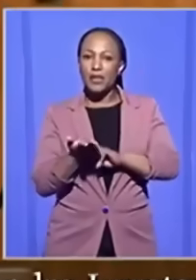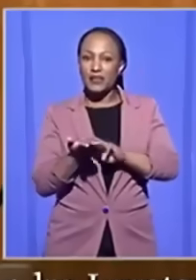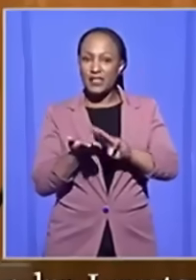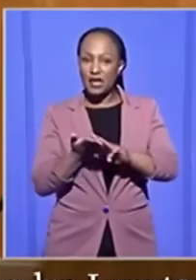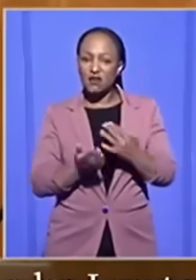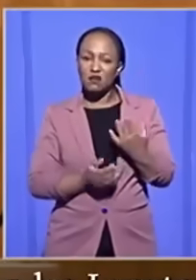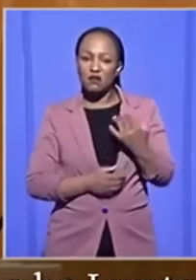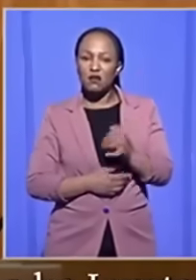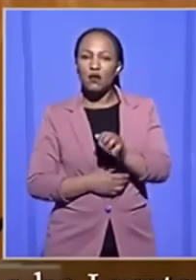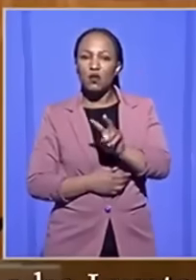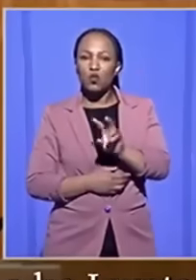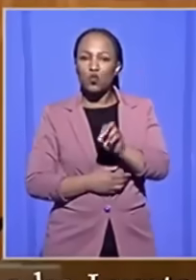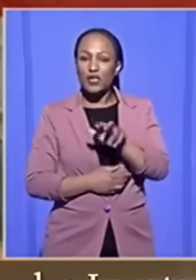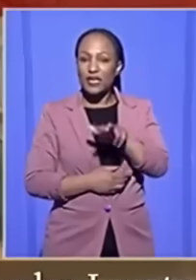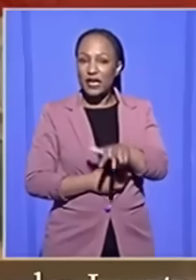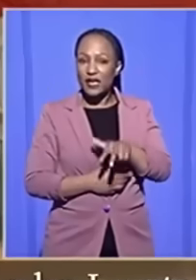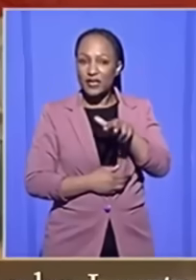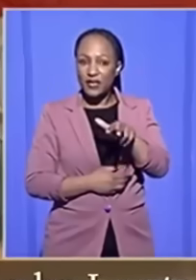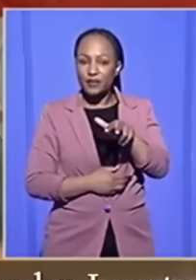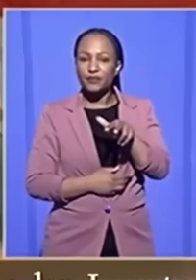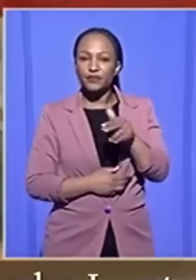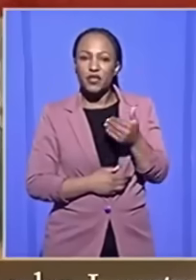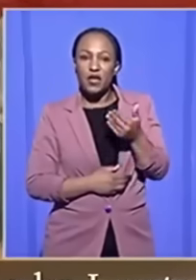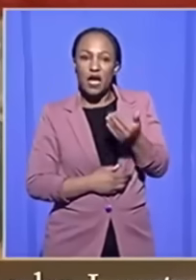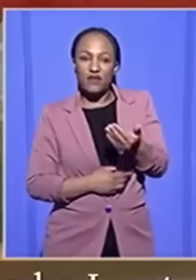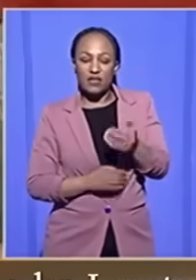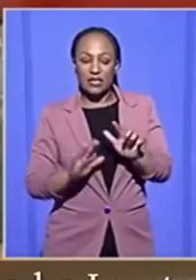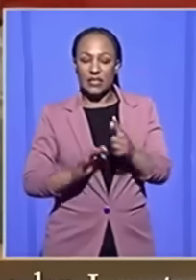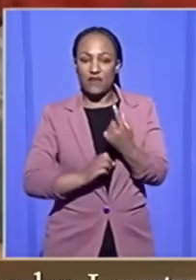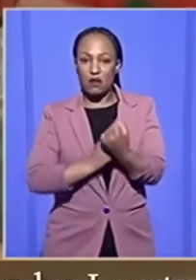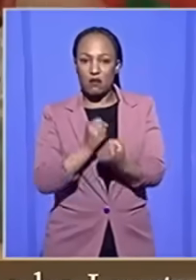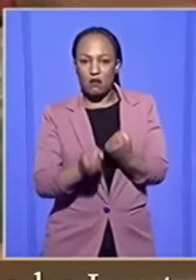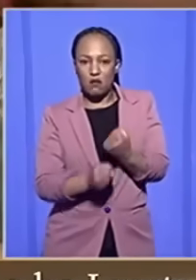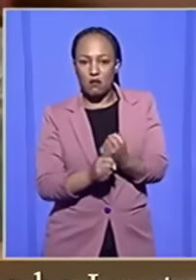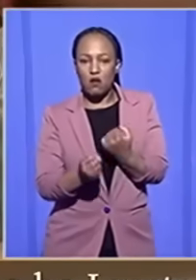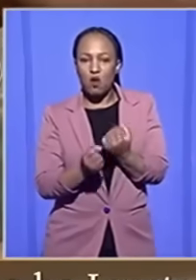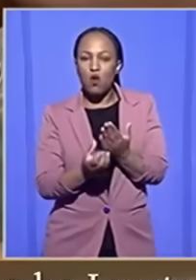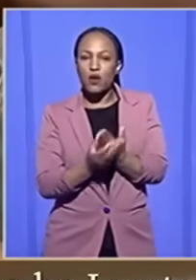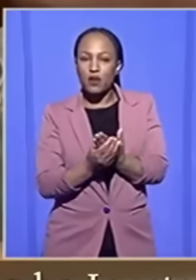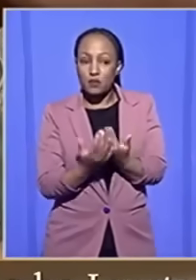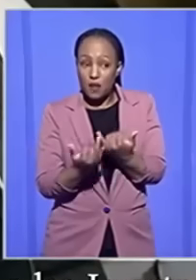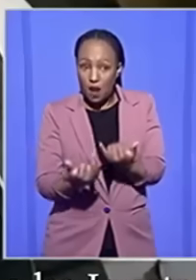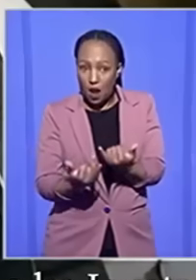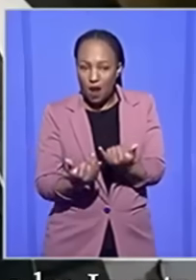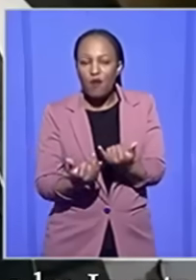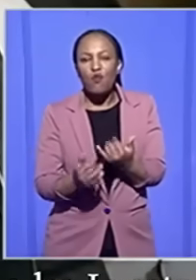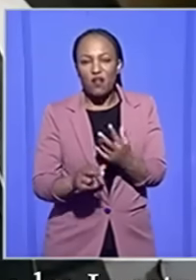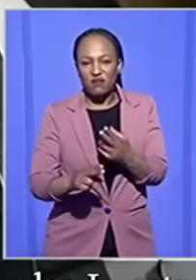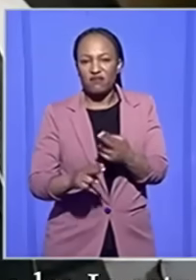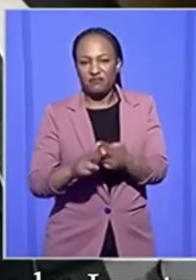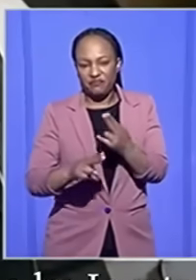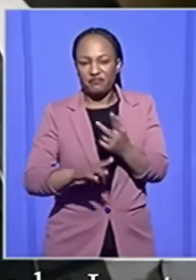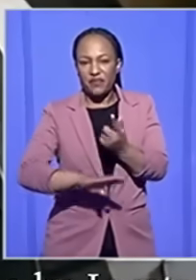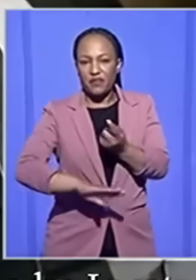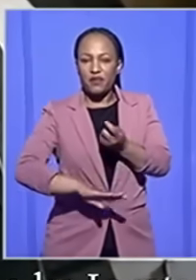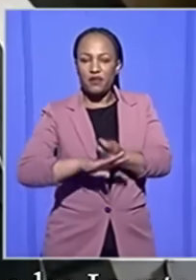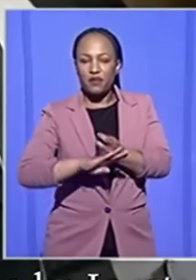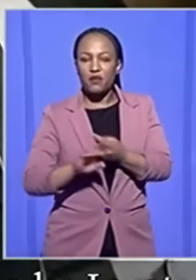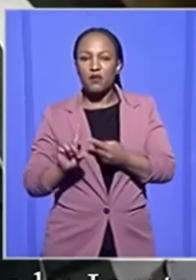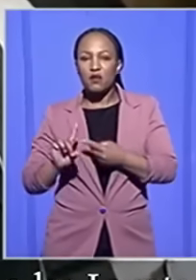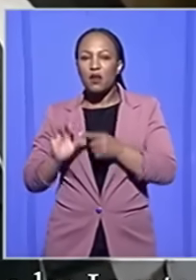2018. Morago ga dingwaga di le 7, kgetsi eno ga jaana e gaufi le go konosediwa. Malema o gatelela gore kgetsi